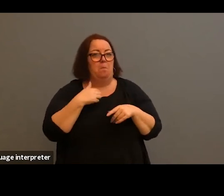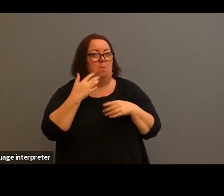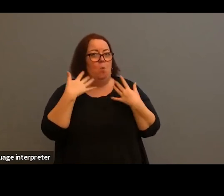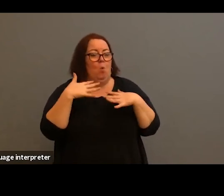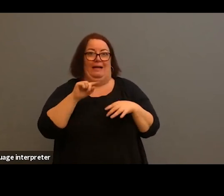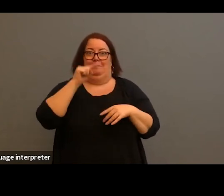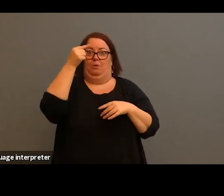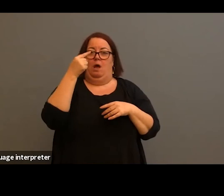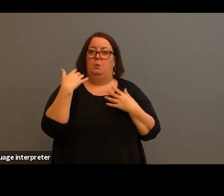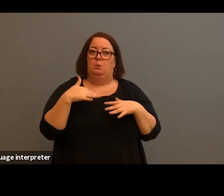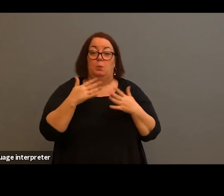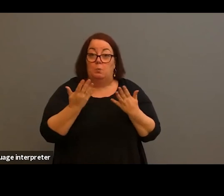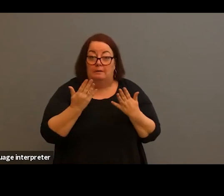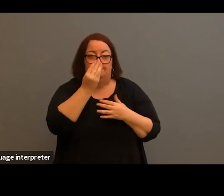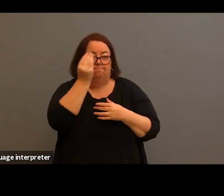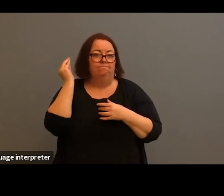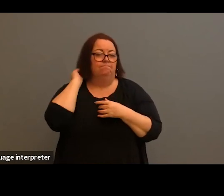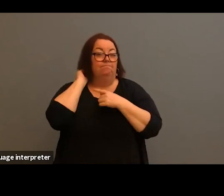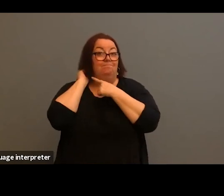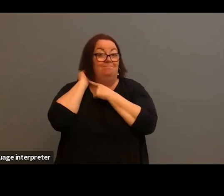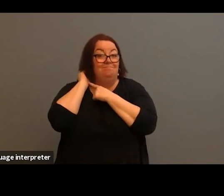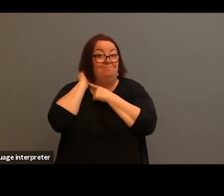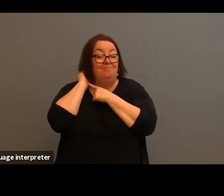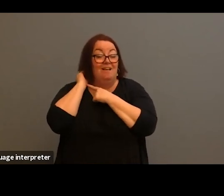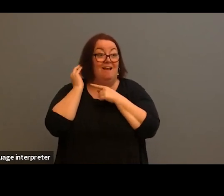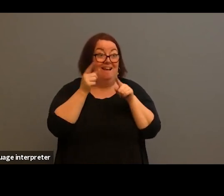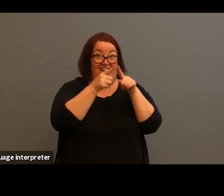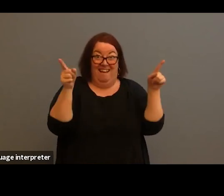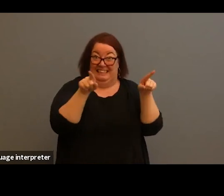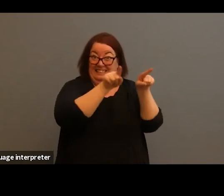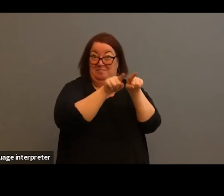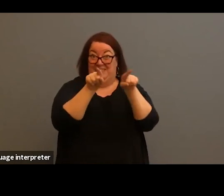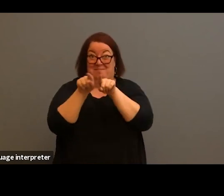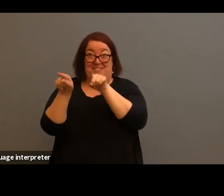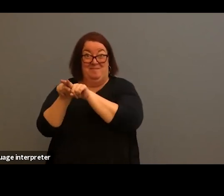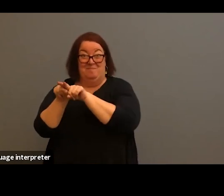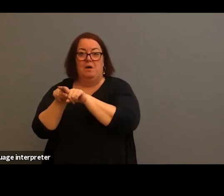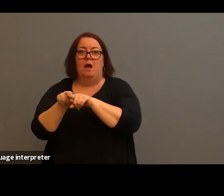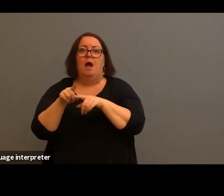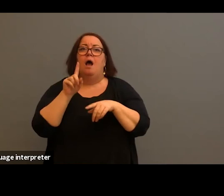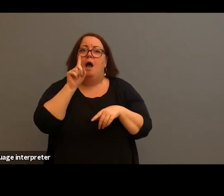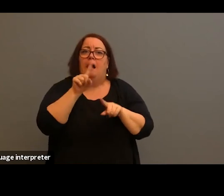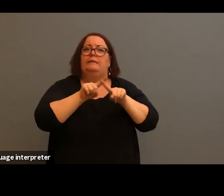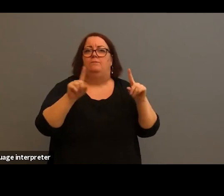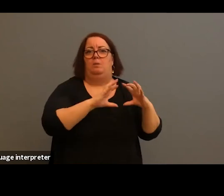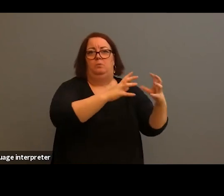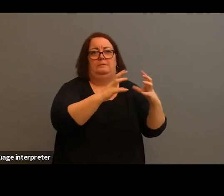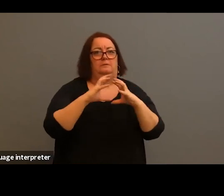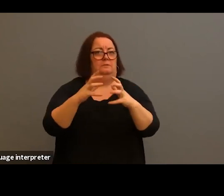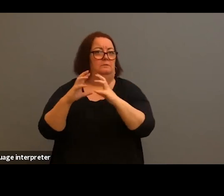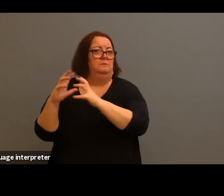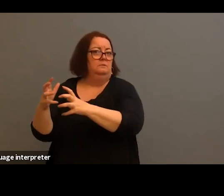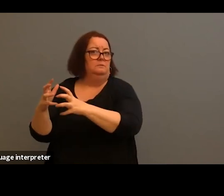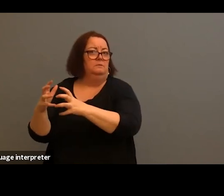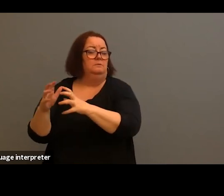in the standards that relate to process-oriented, how to pay attention, how